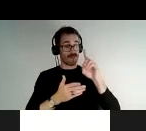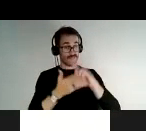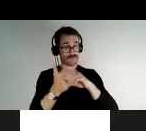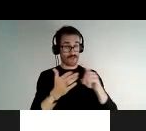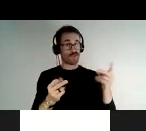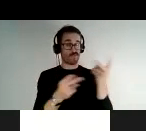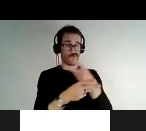much for sharing that.